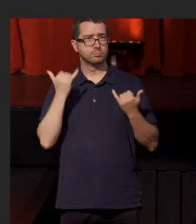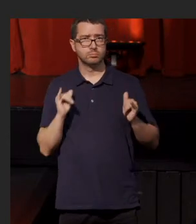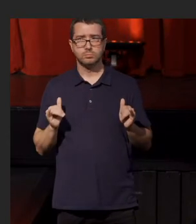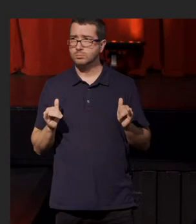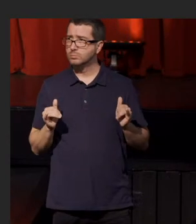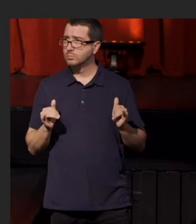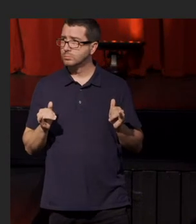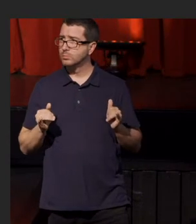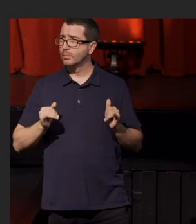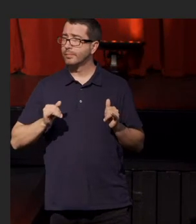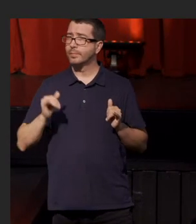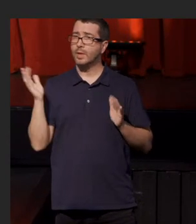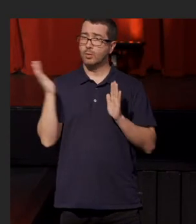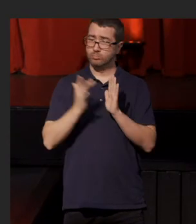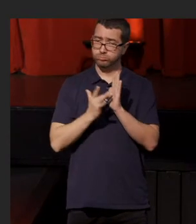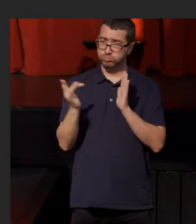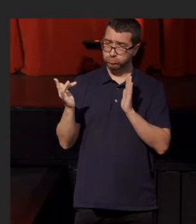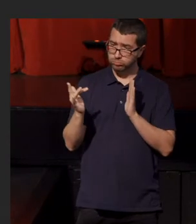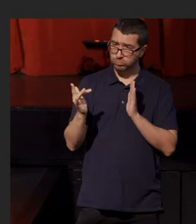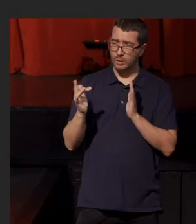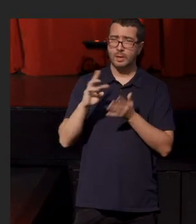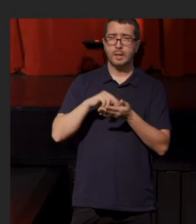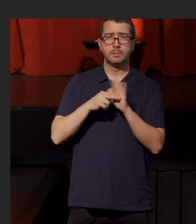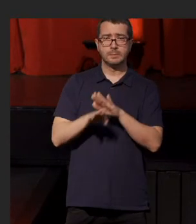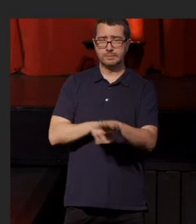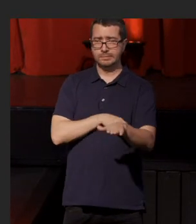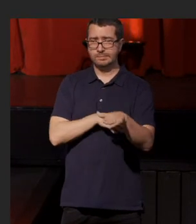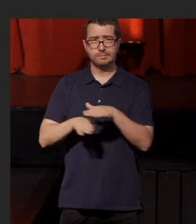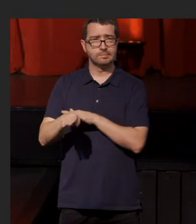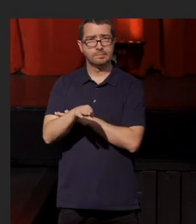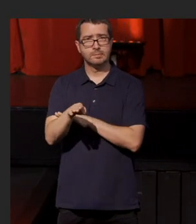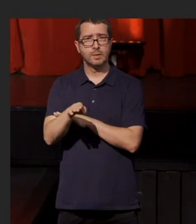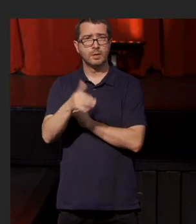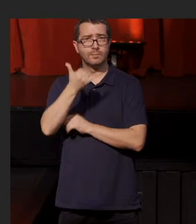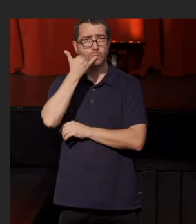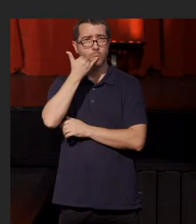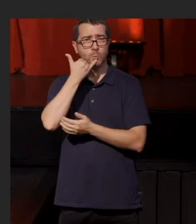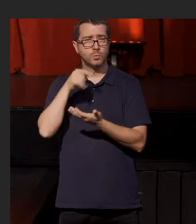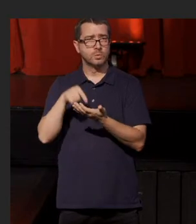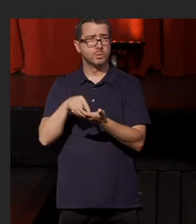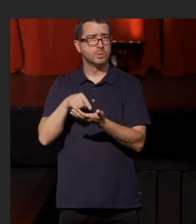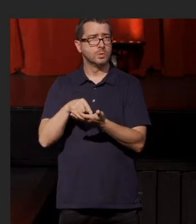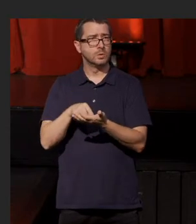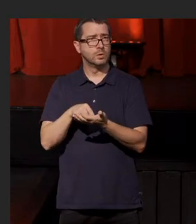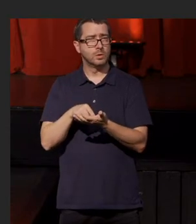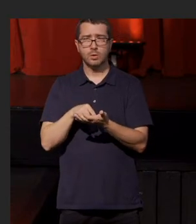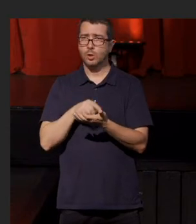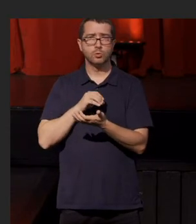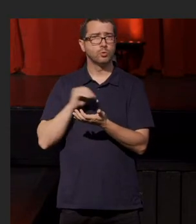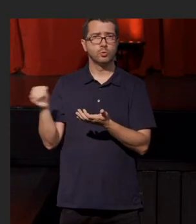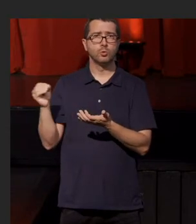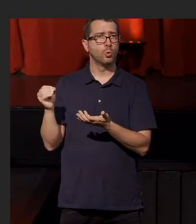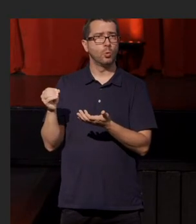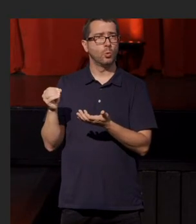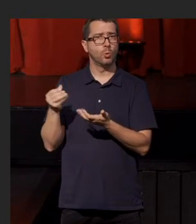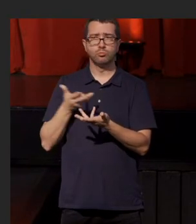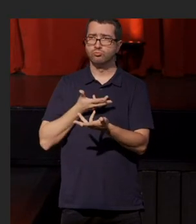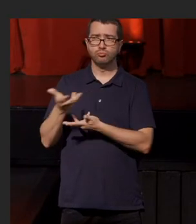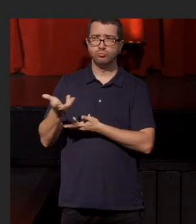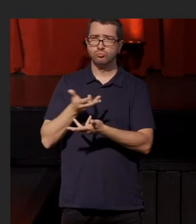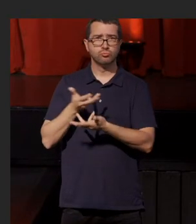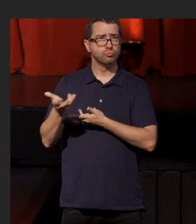the exploit was able to get inside a target's phone without any interaction by the user